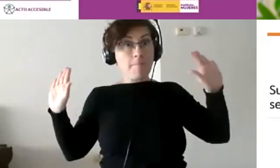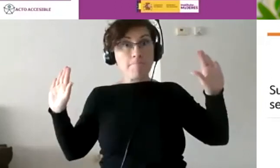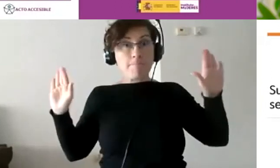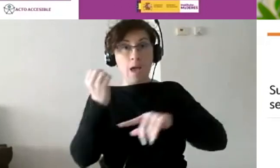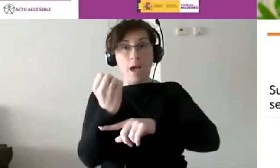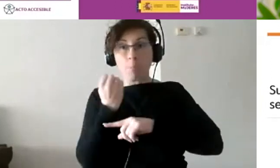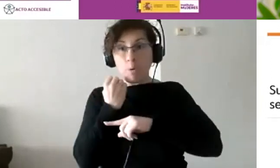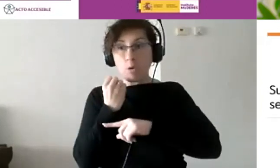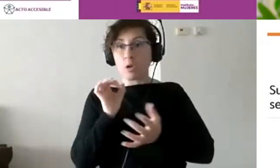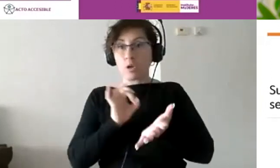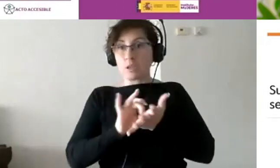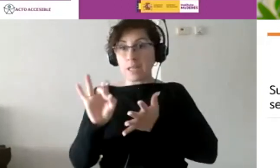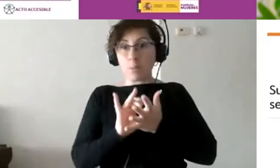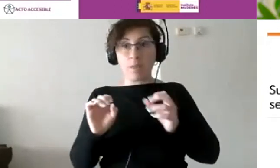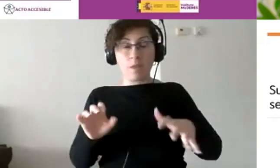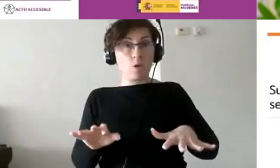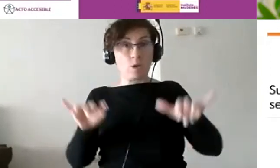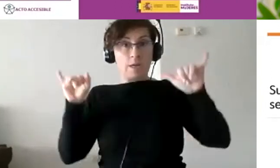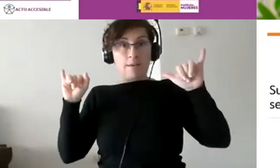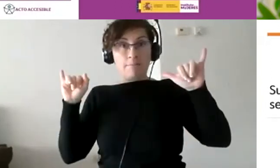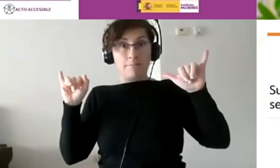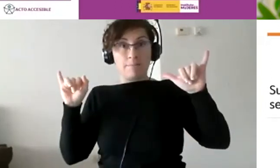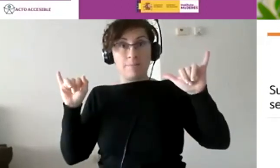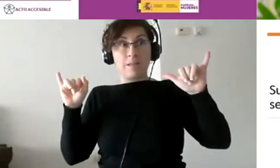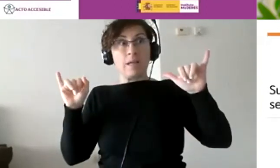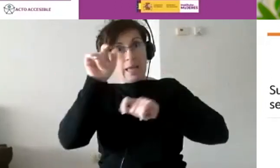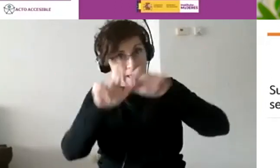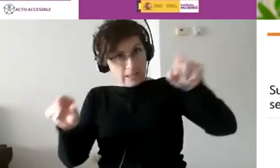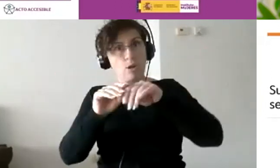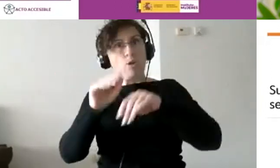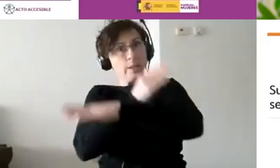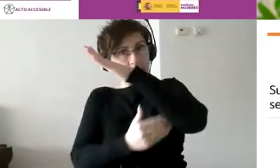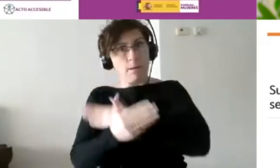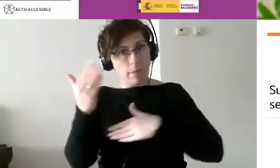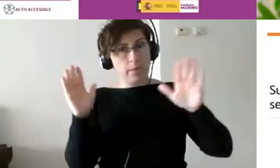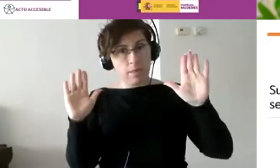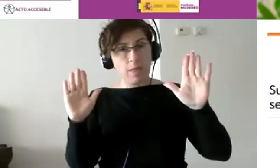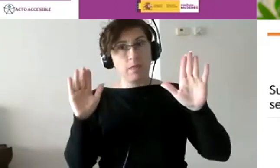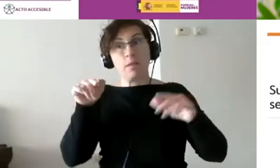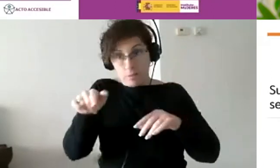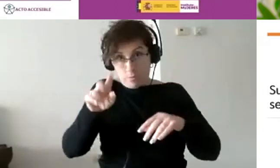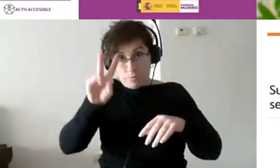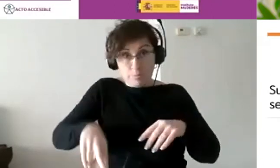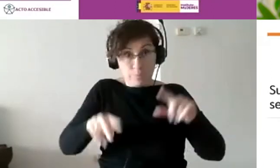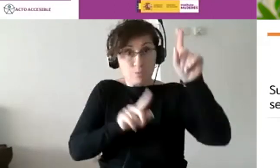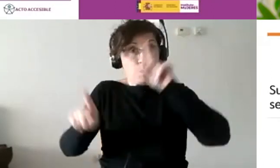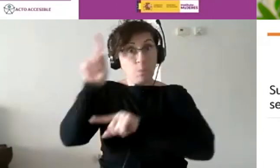which means it is a real problem for them to live in and to arrange their